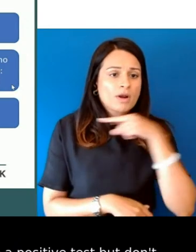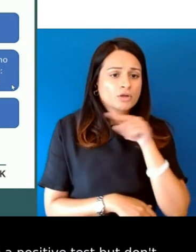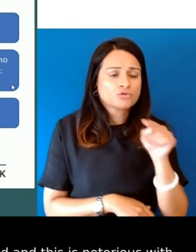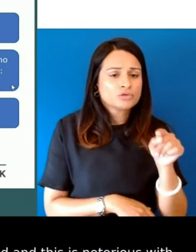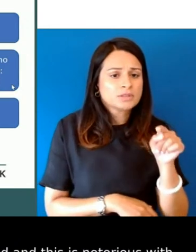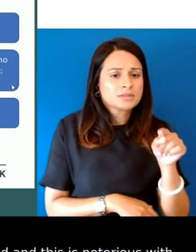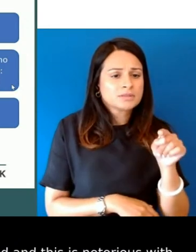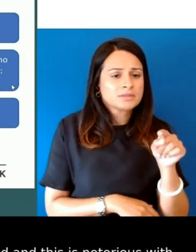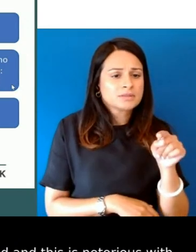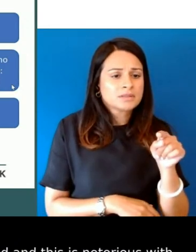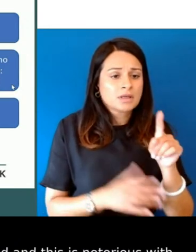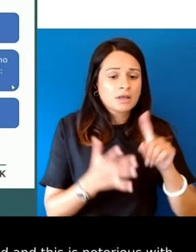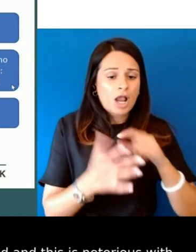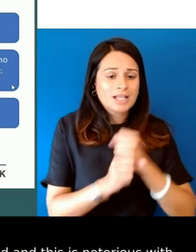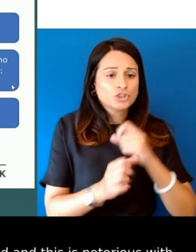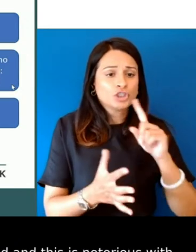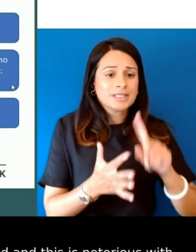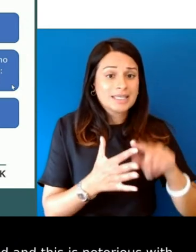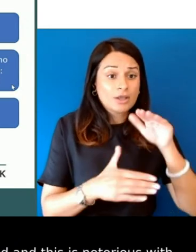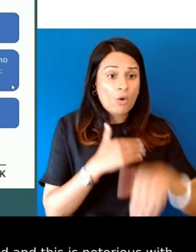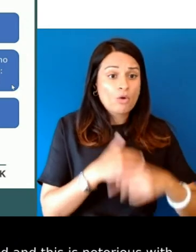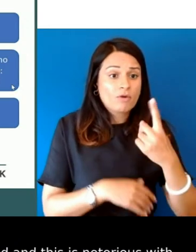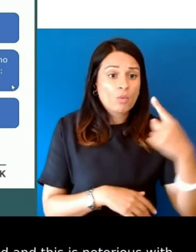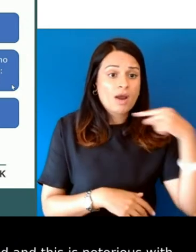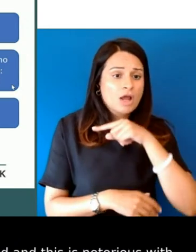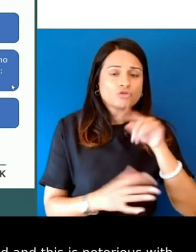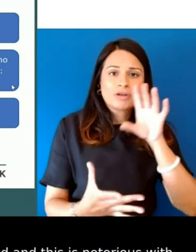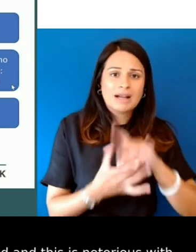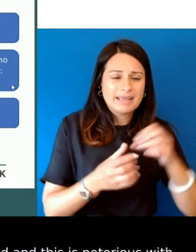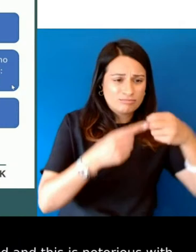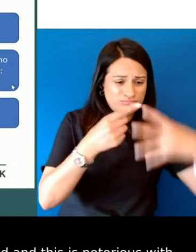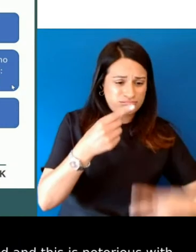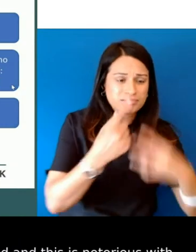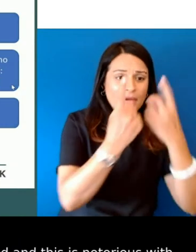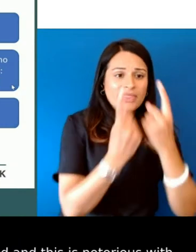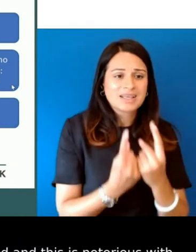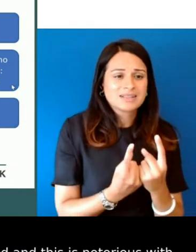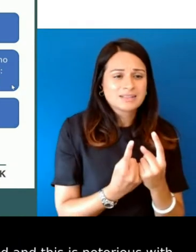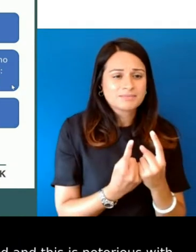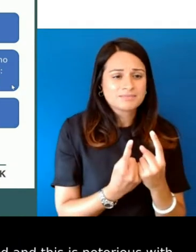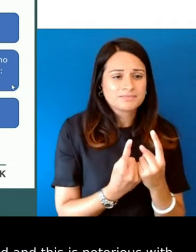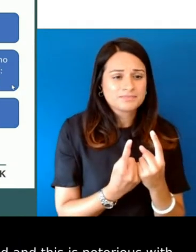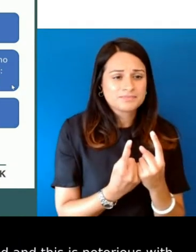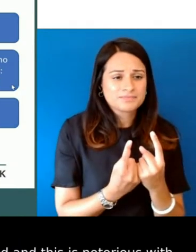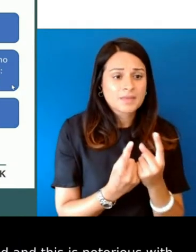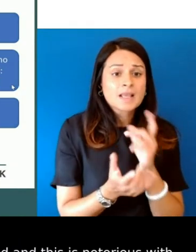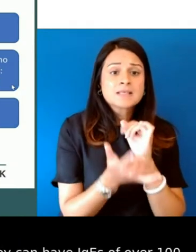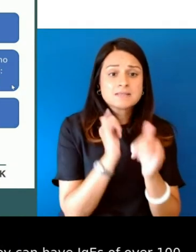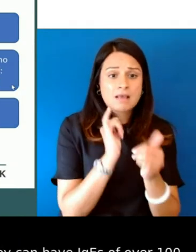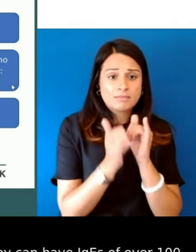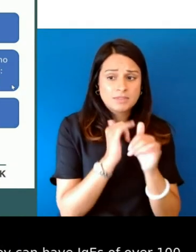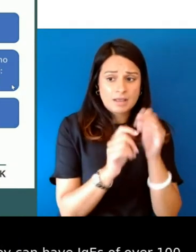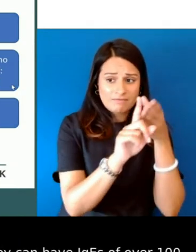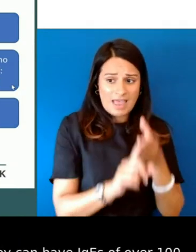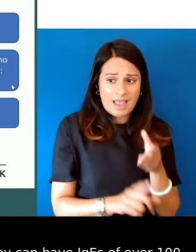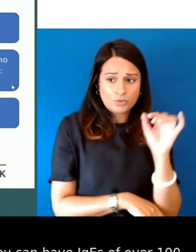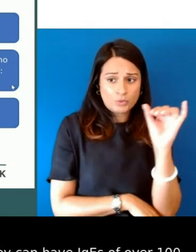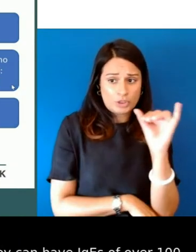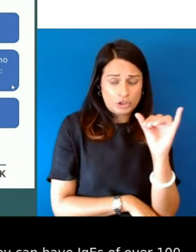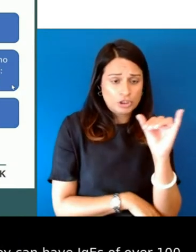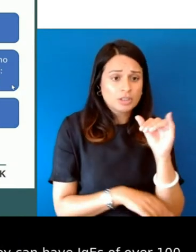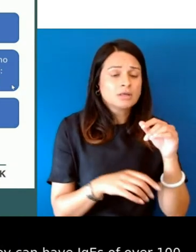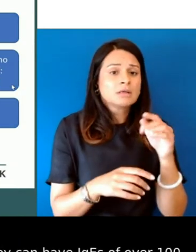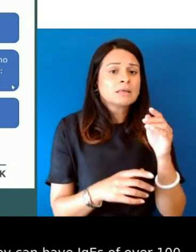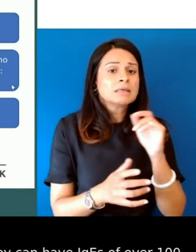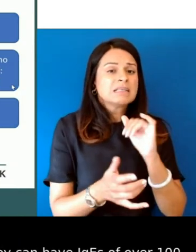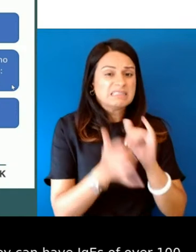have iges of over 100 to lots of things and sometimes i have found that people who don't understand allergy fully